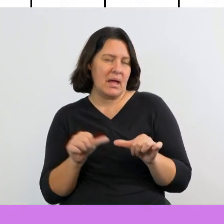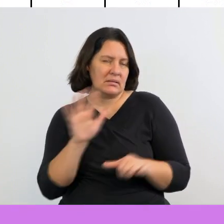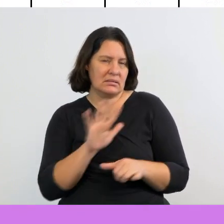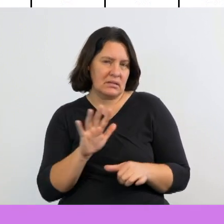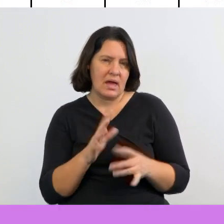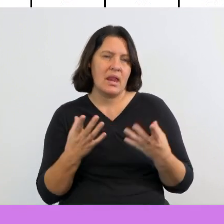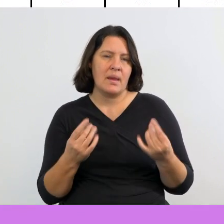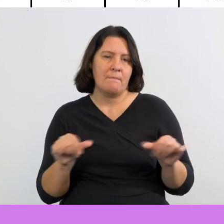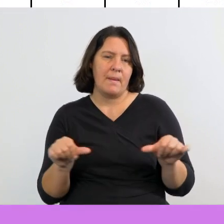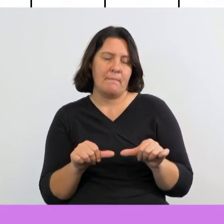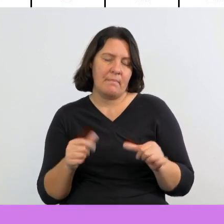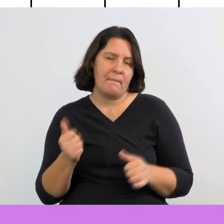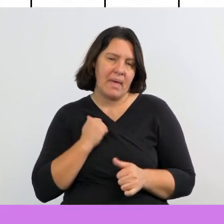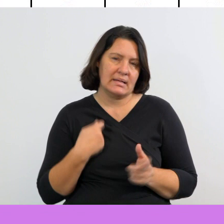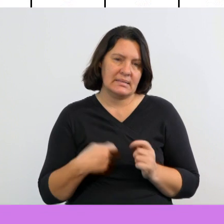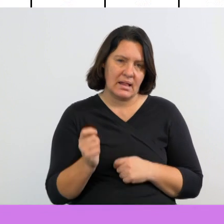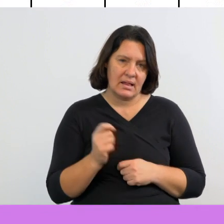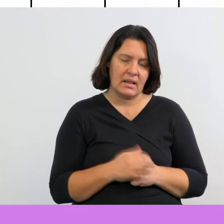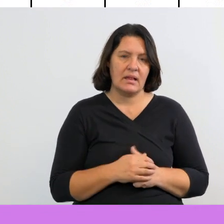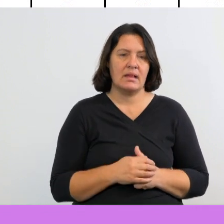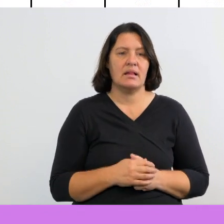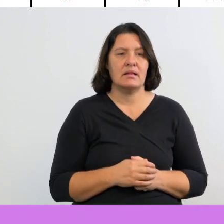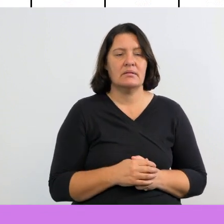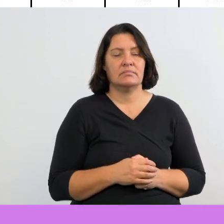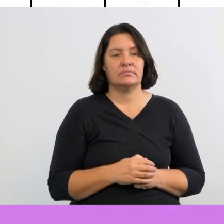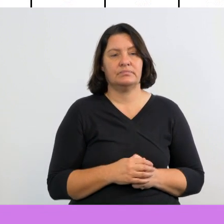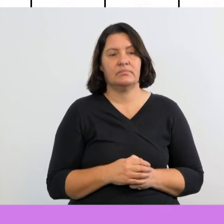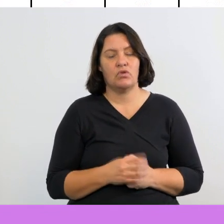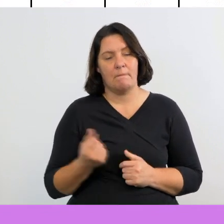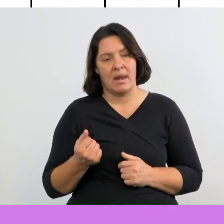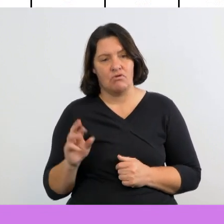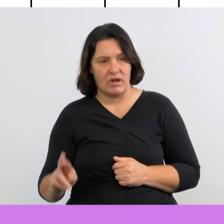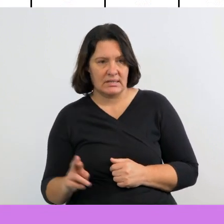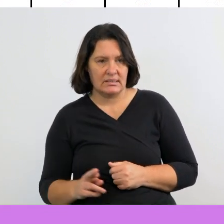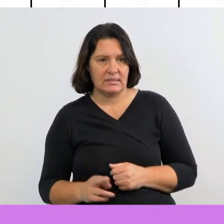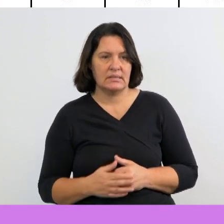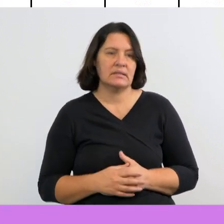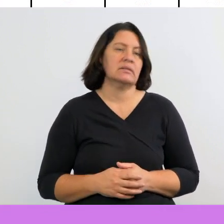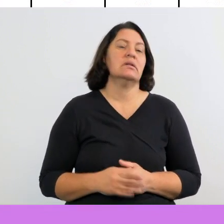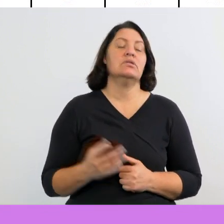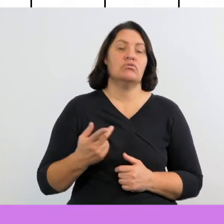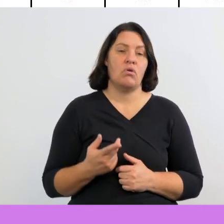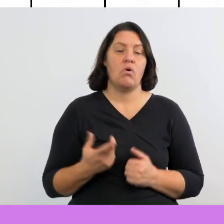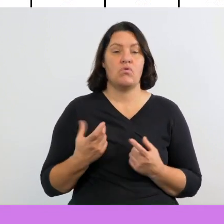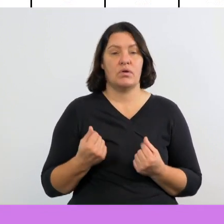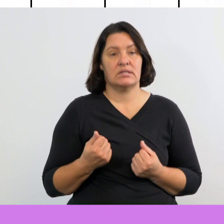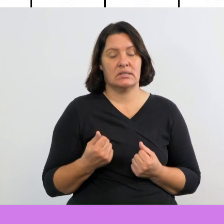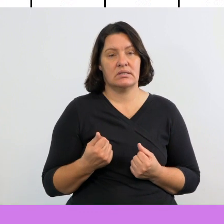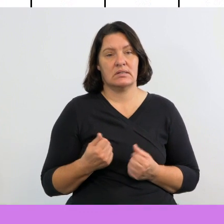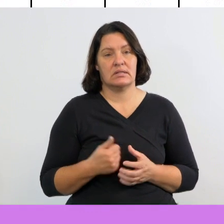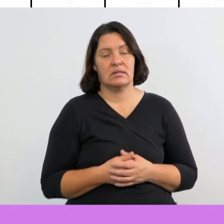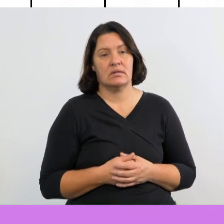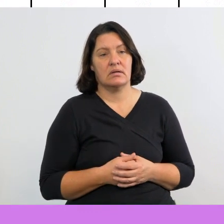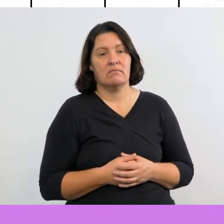estimate more or less number of bags sold, and here is our money in rand. So the cost, if